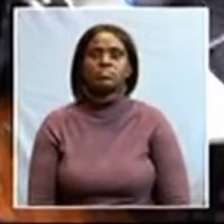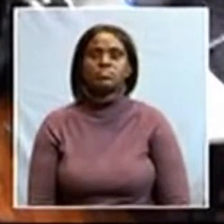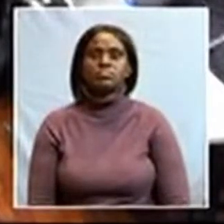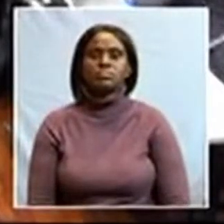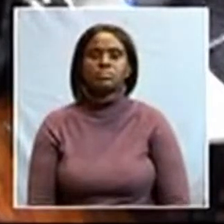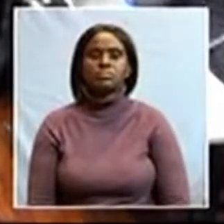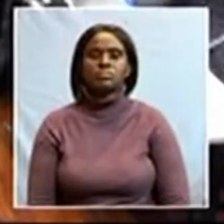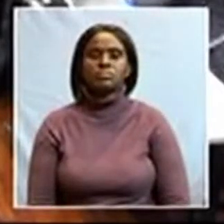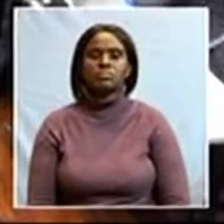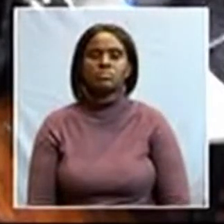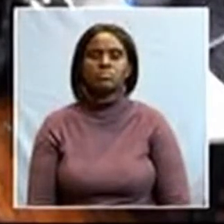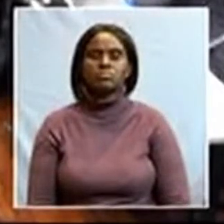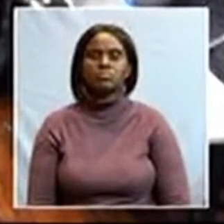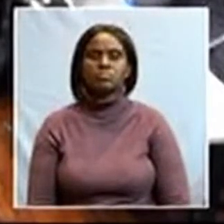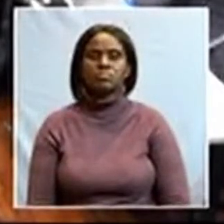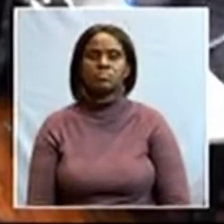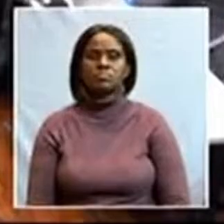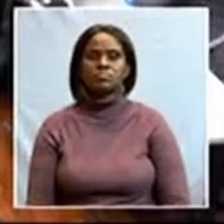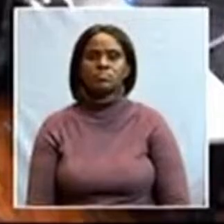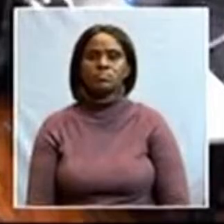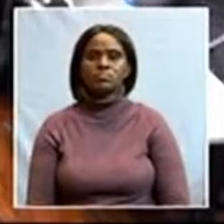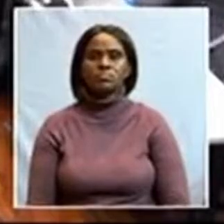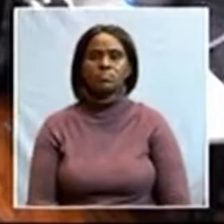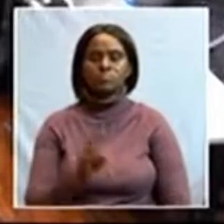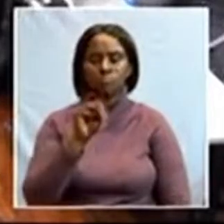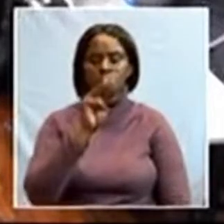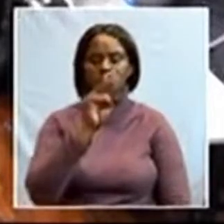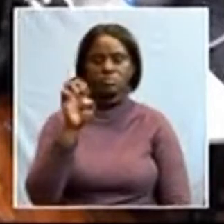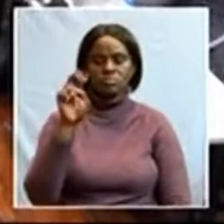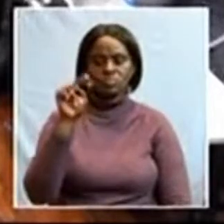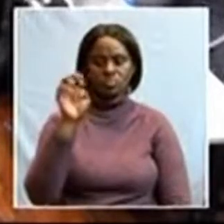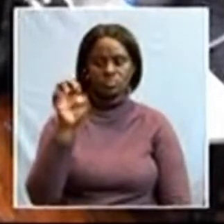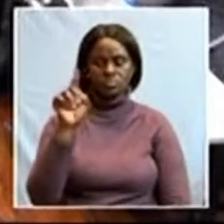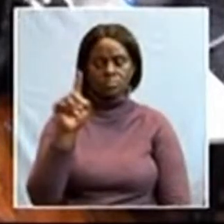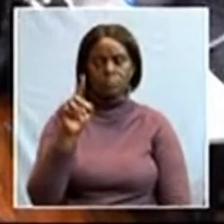Yes, Honorable Mwini. Thank you, Chair.